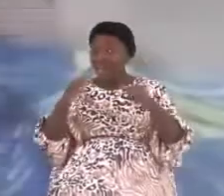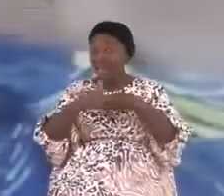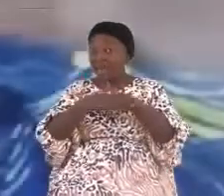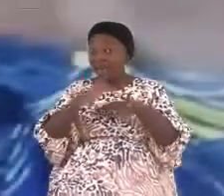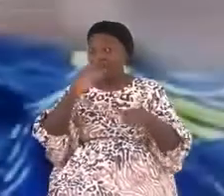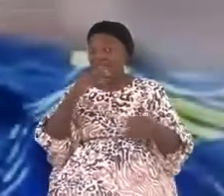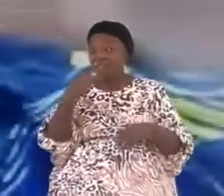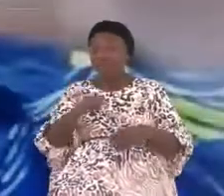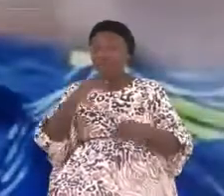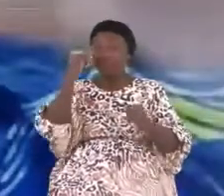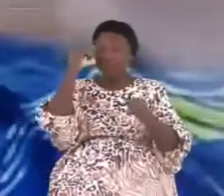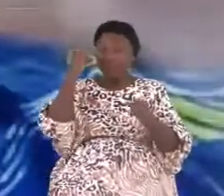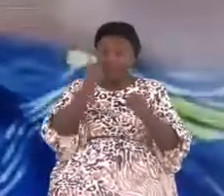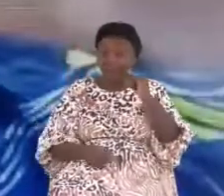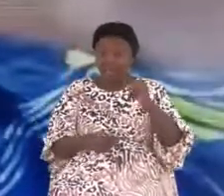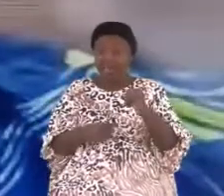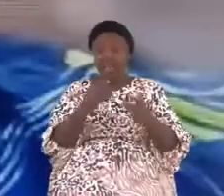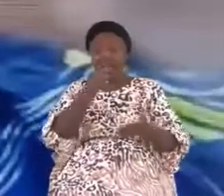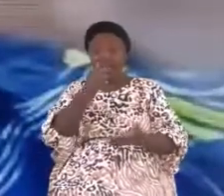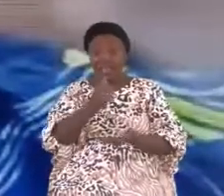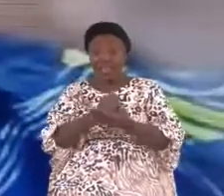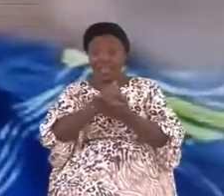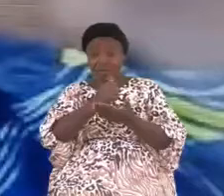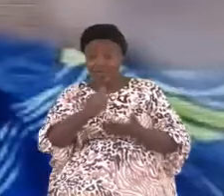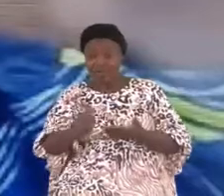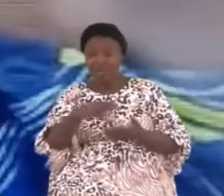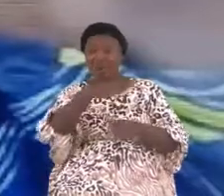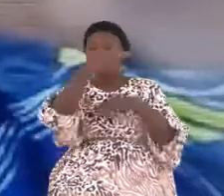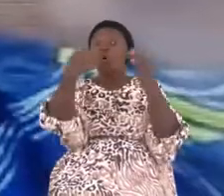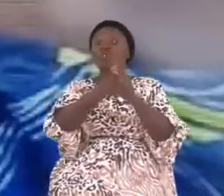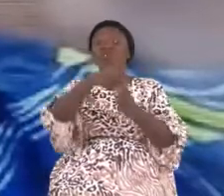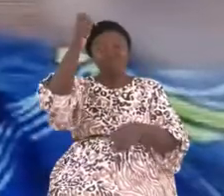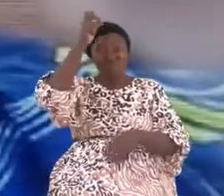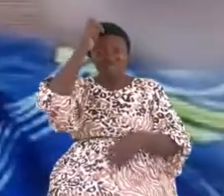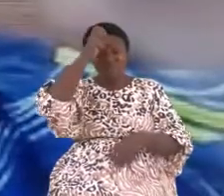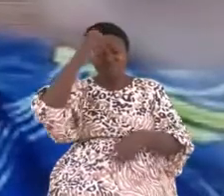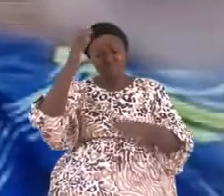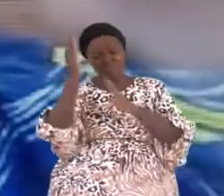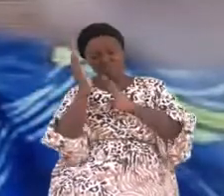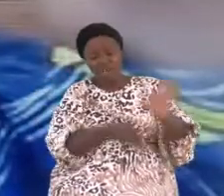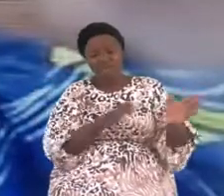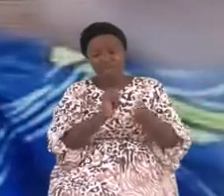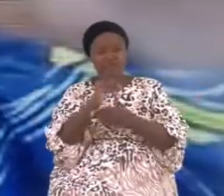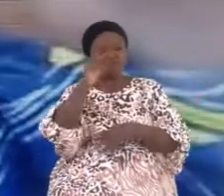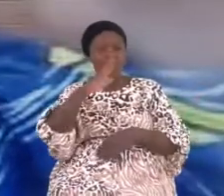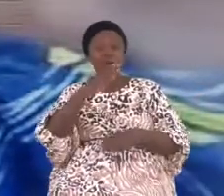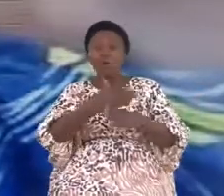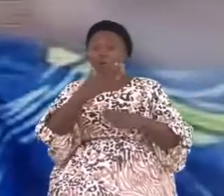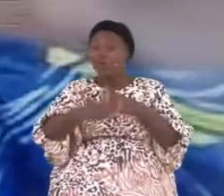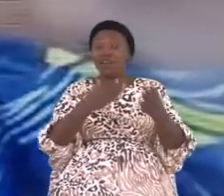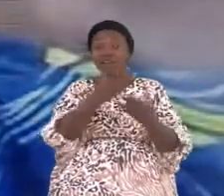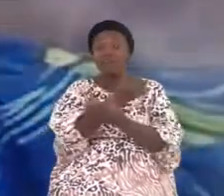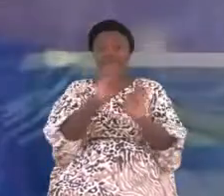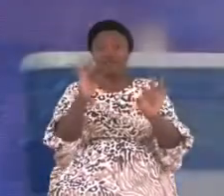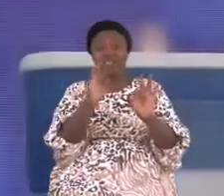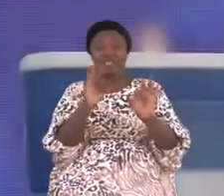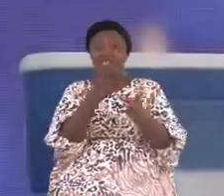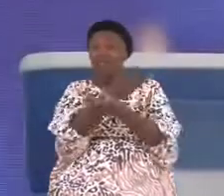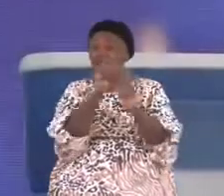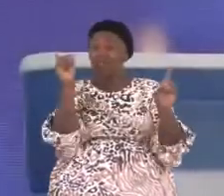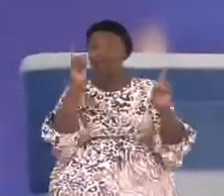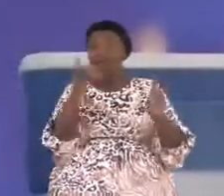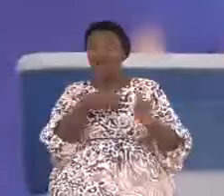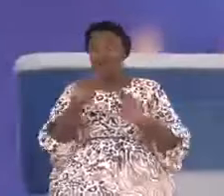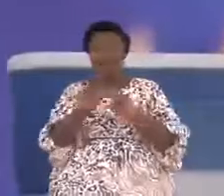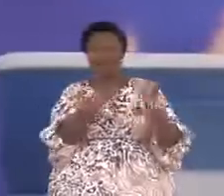the devils left that woman. Totally free, delivered, and set